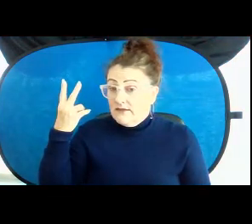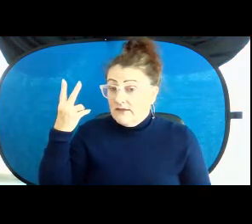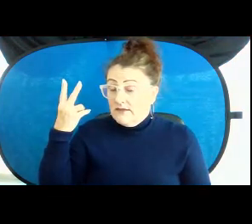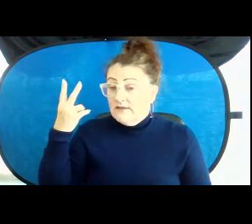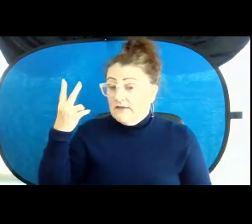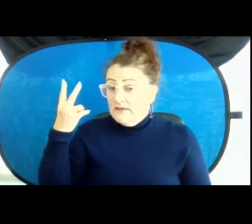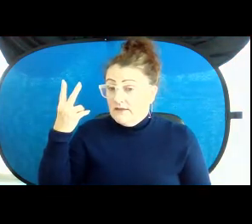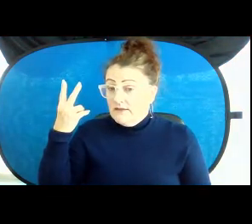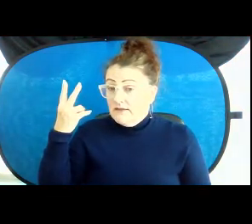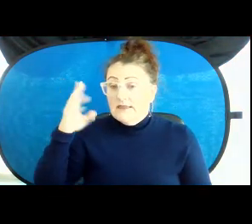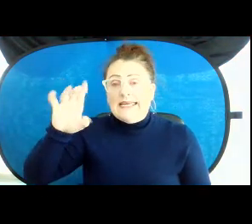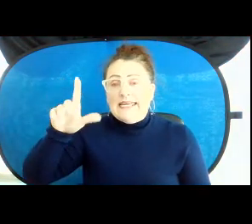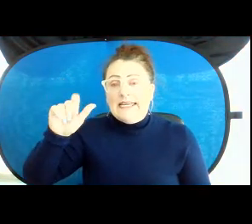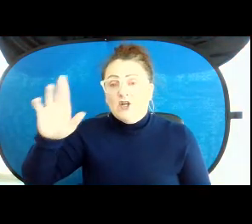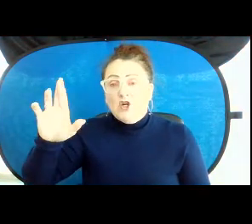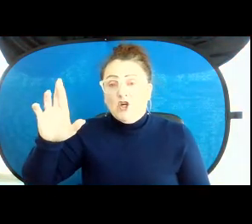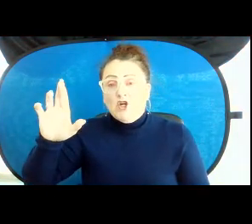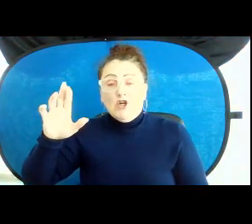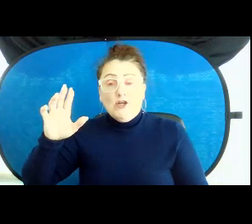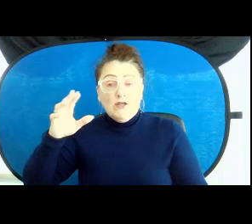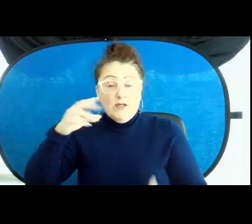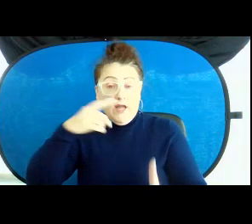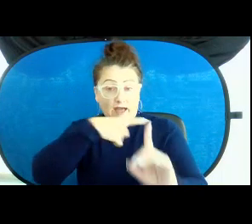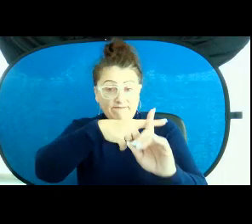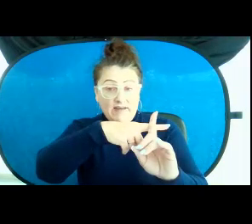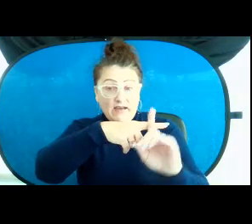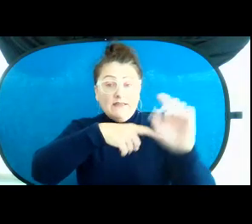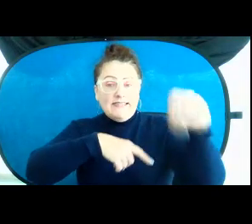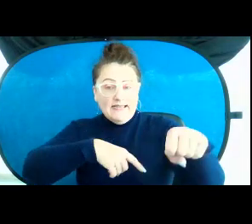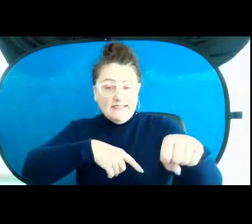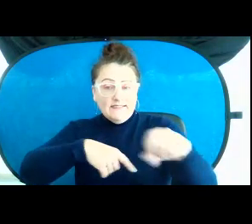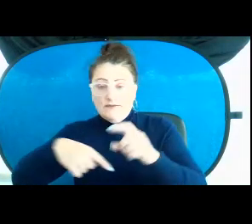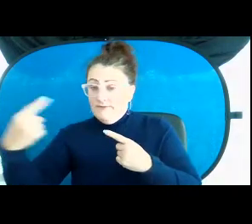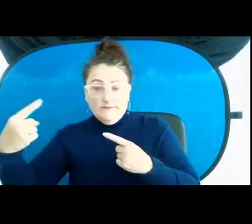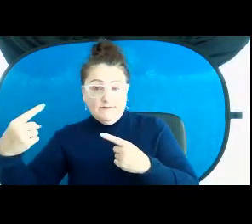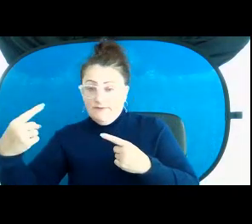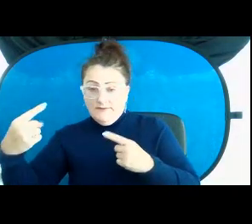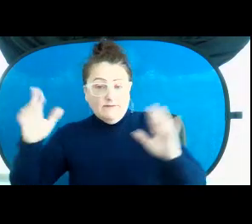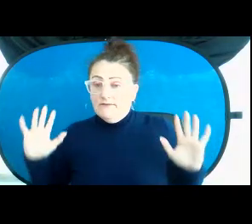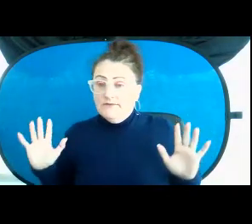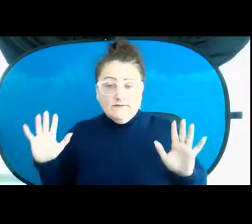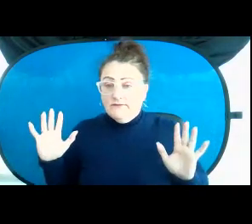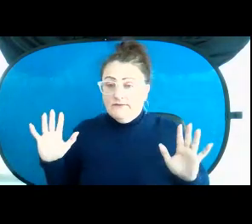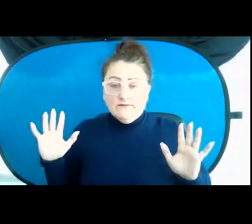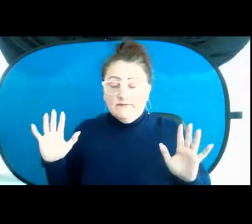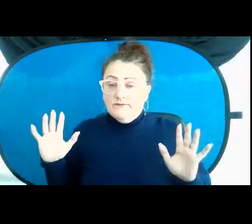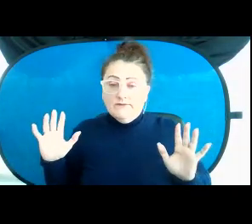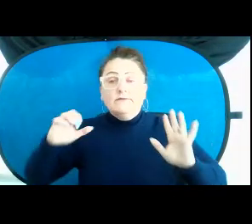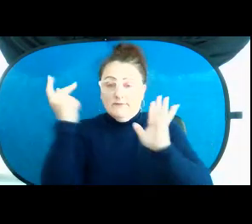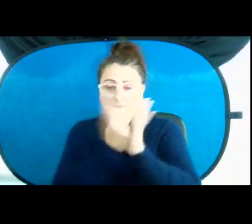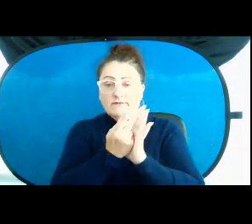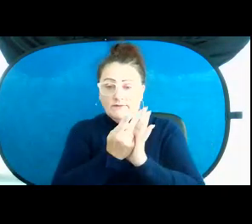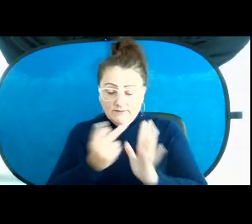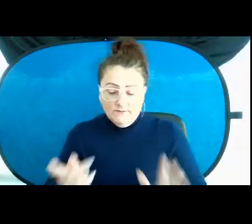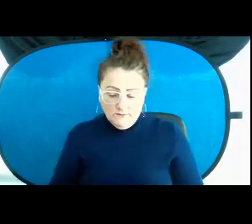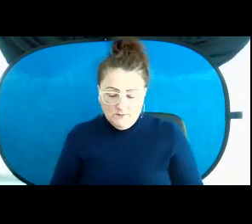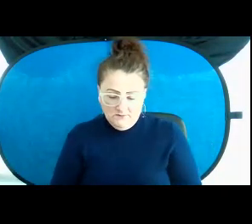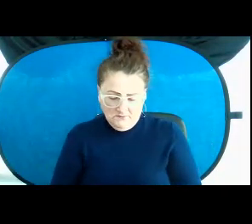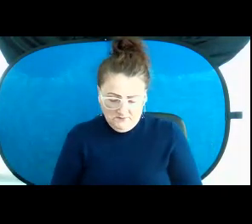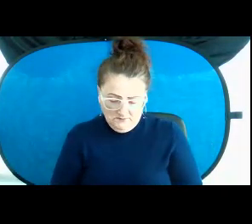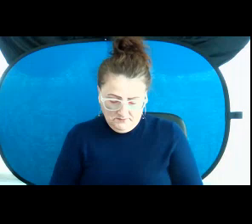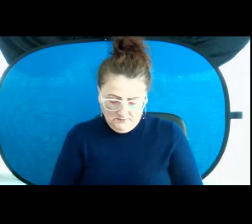by Commissioner Eager. All those in favor? Opposed? Abstentions? Motion is approved.